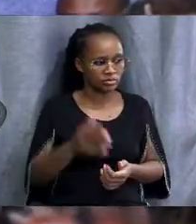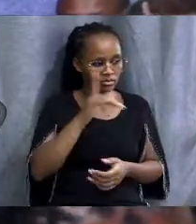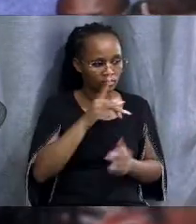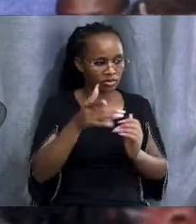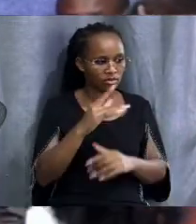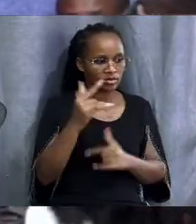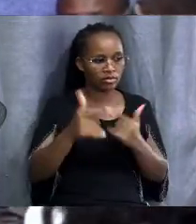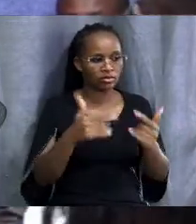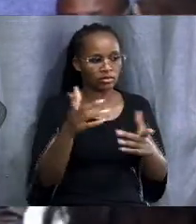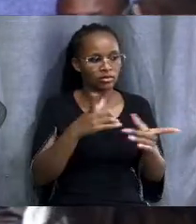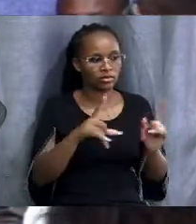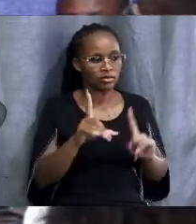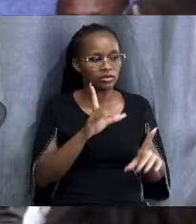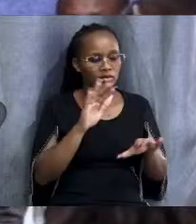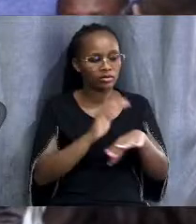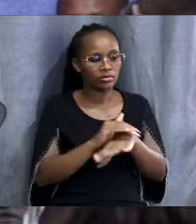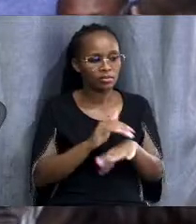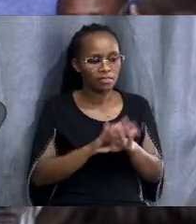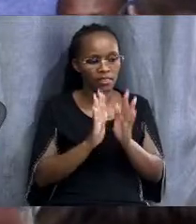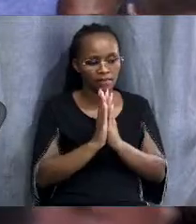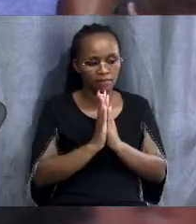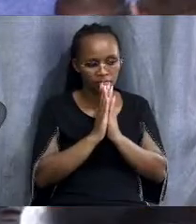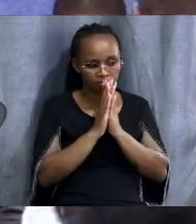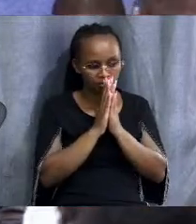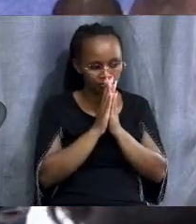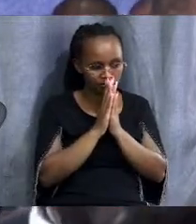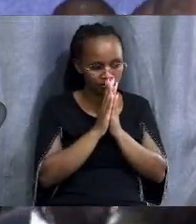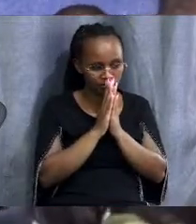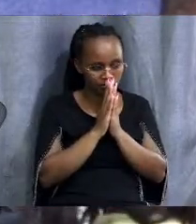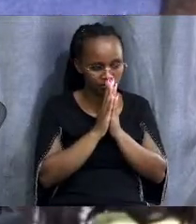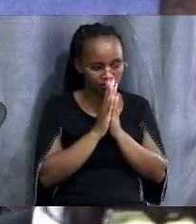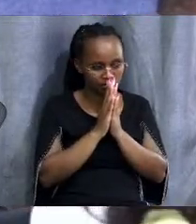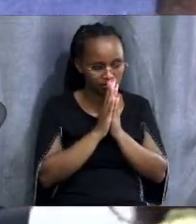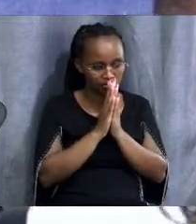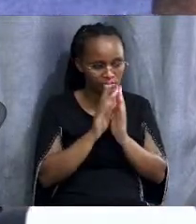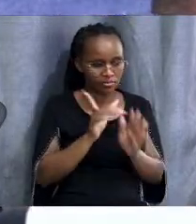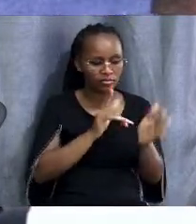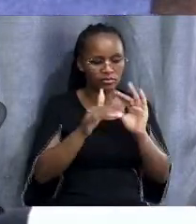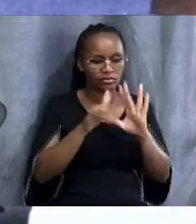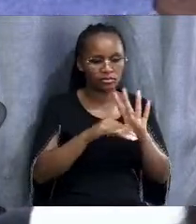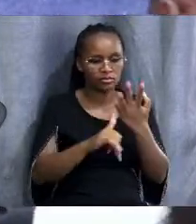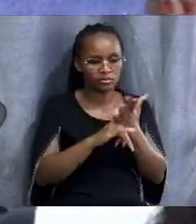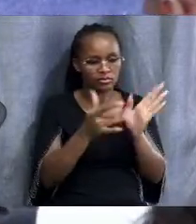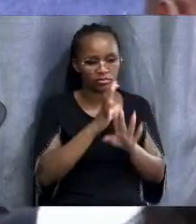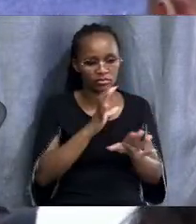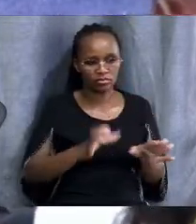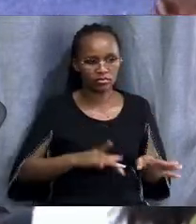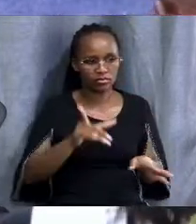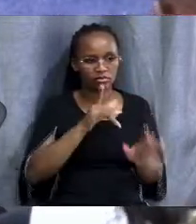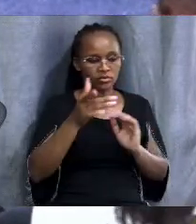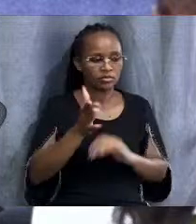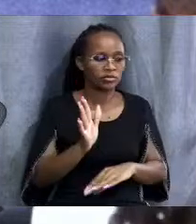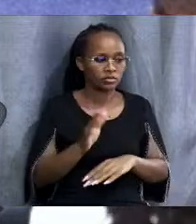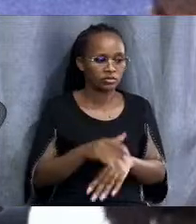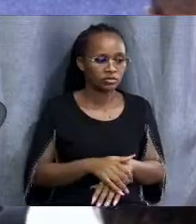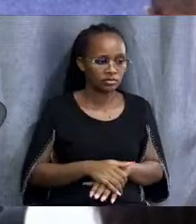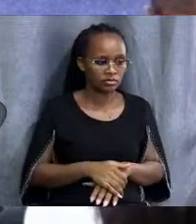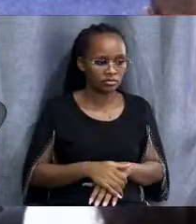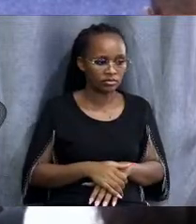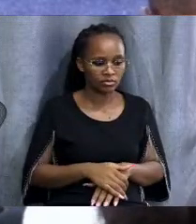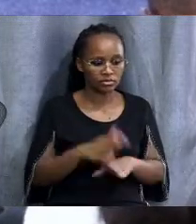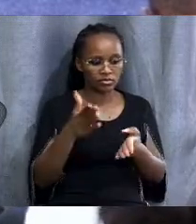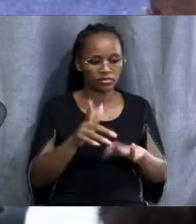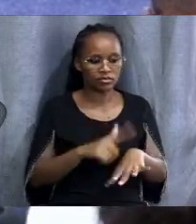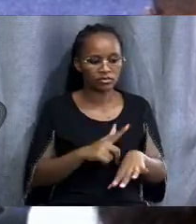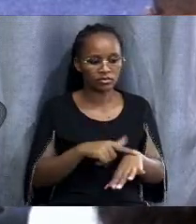Gainia Udie Amuradimete Rekei Tohoi. Mwadhani Theiniwari to Rajesu Christo.